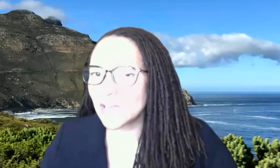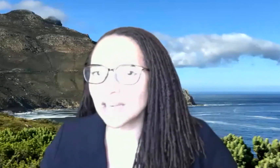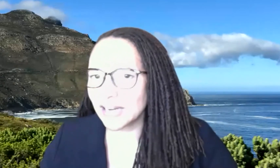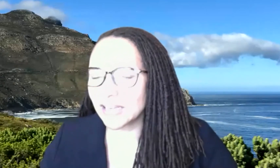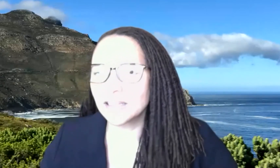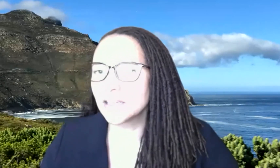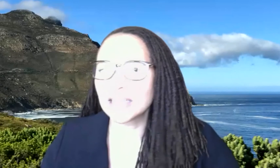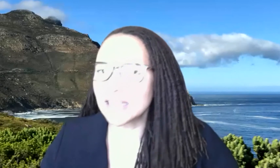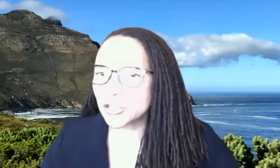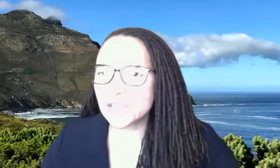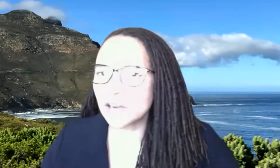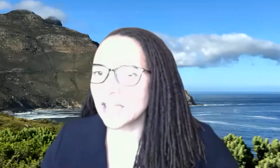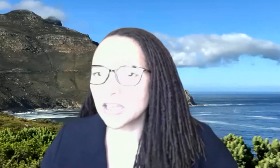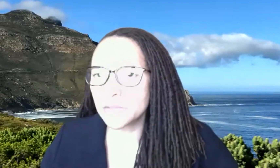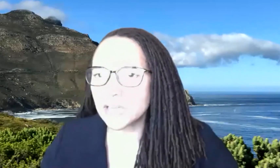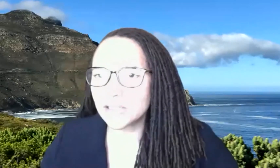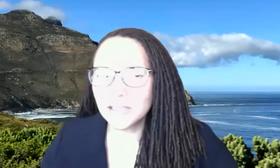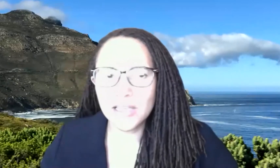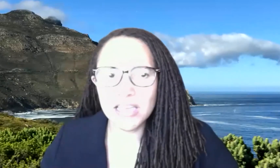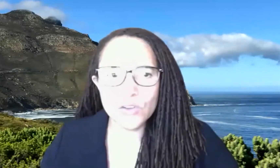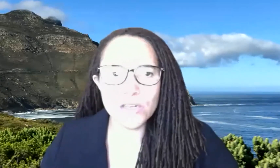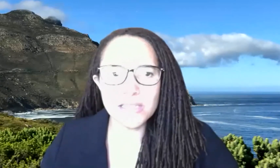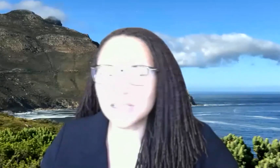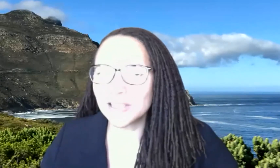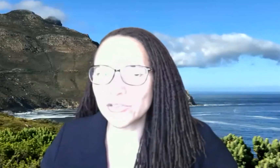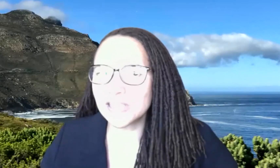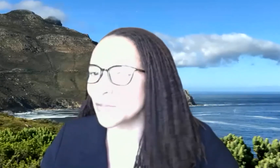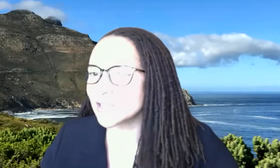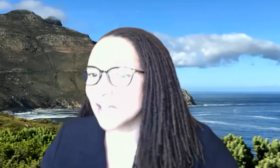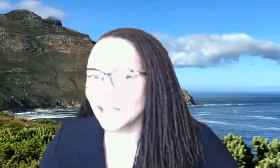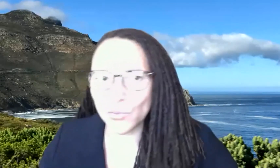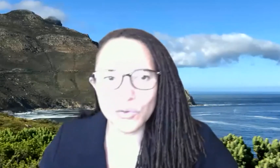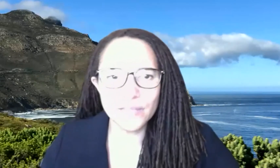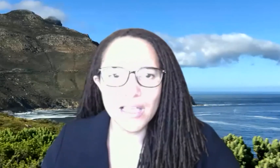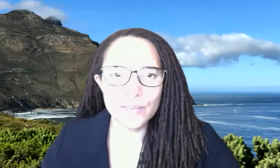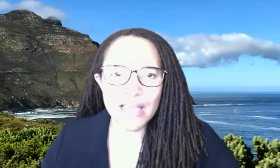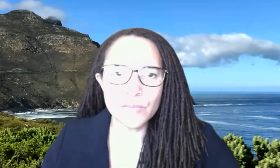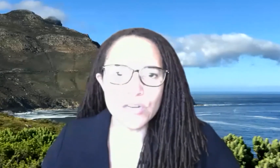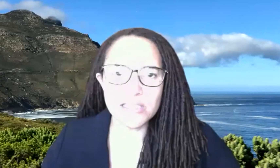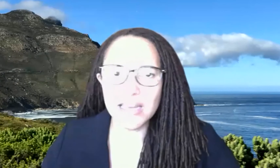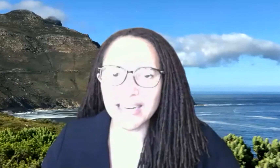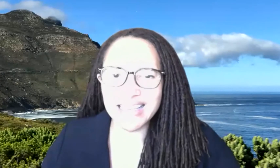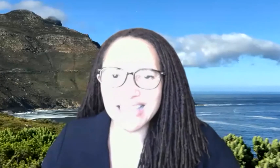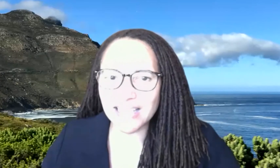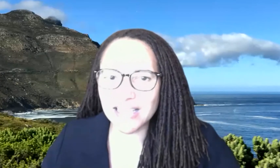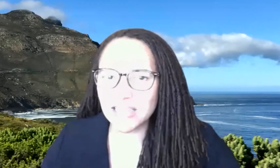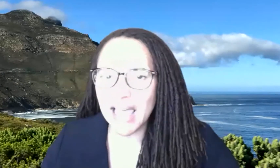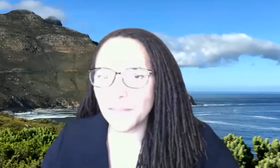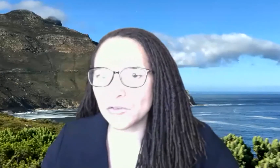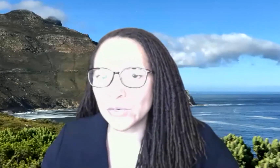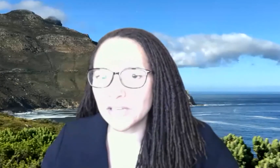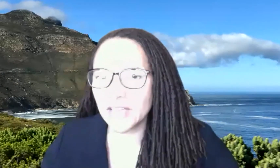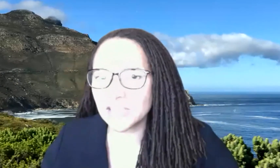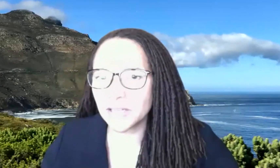and redlining, led to segregated communities. And of course, in this country, separate is not equal. Black communities then had less access to